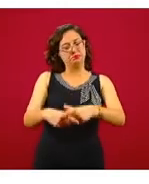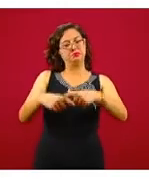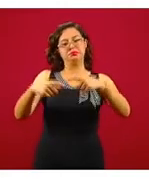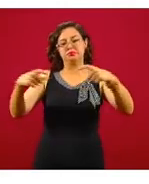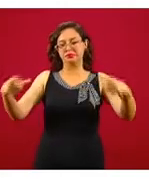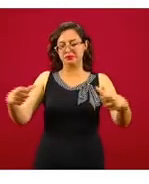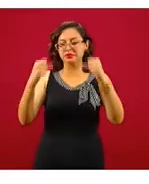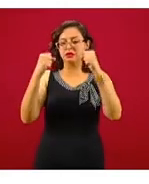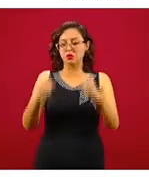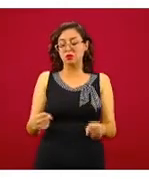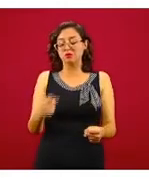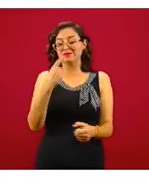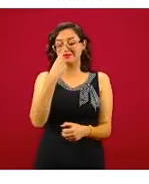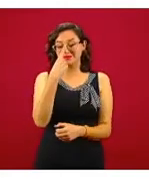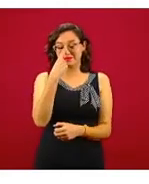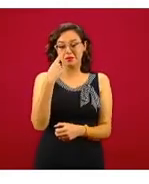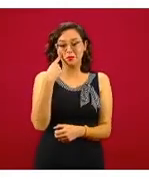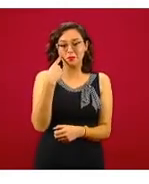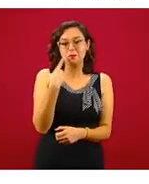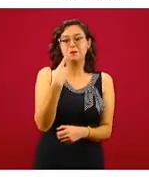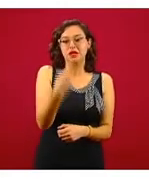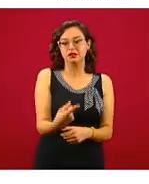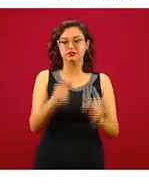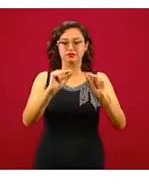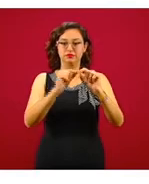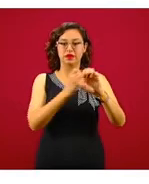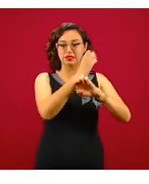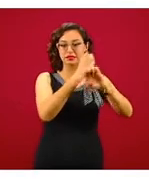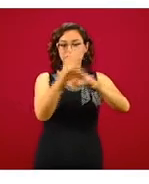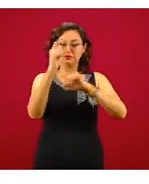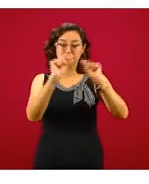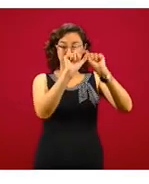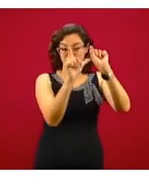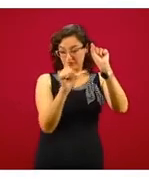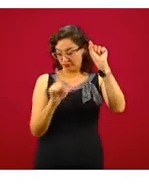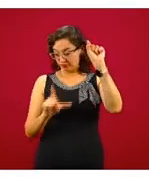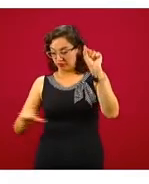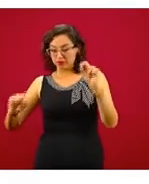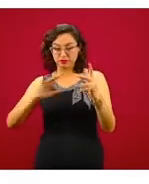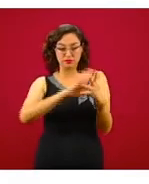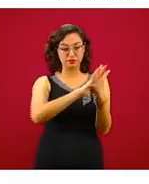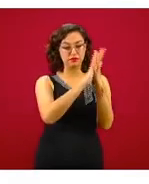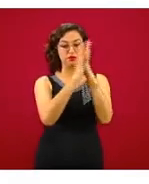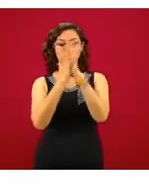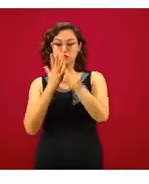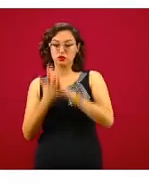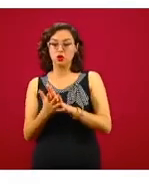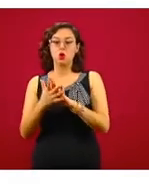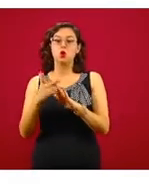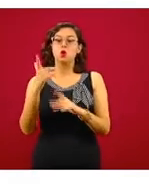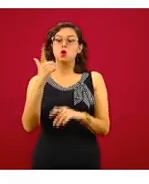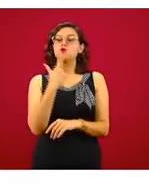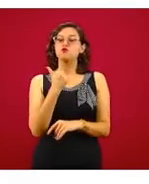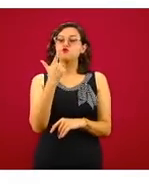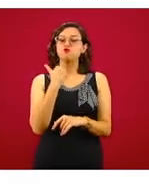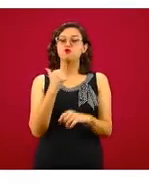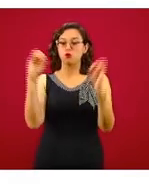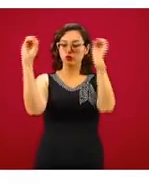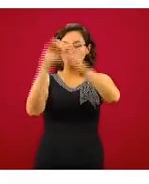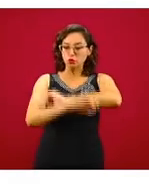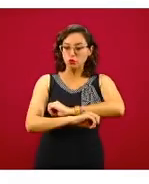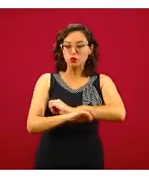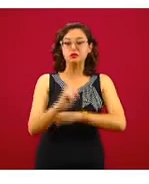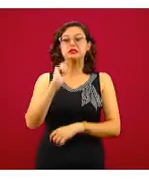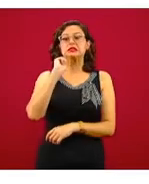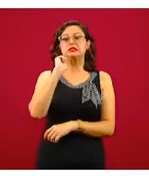but they cómo will se empieza a probably pintar un surpass poco it más las fairly entidades soon. federativas con este color And más we see oscuro most of the que states representa in y our está country are prácticamente